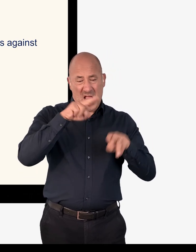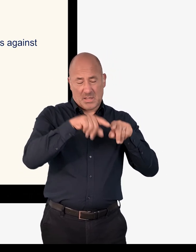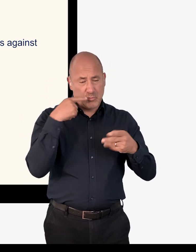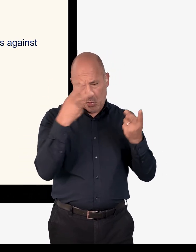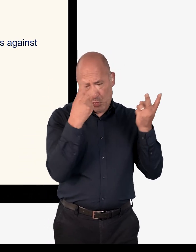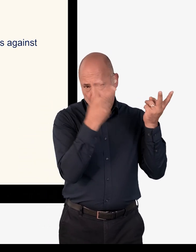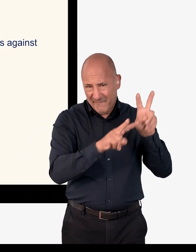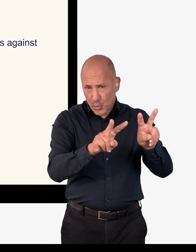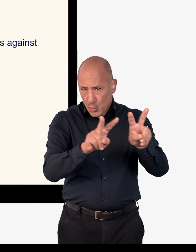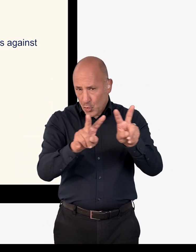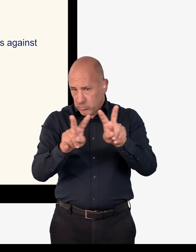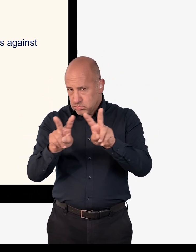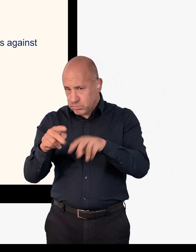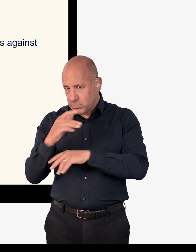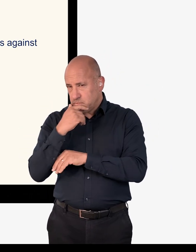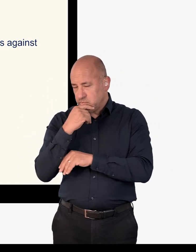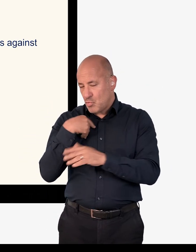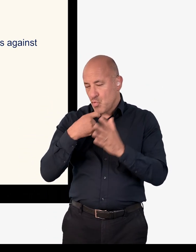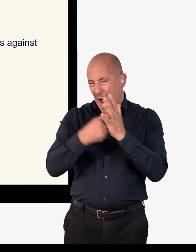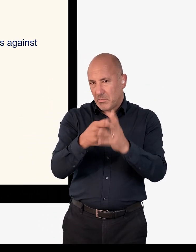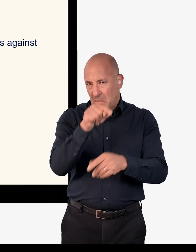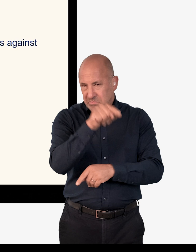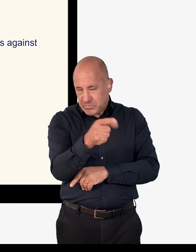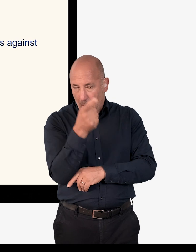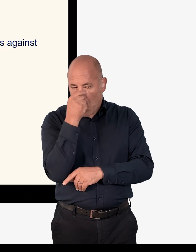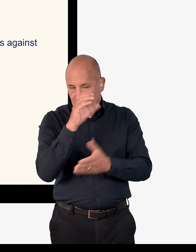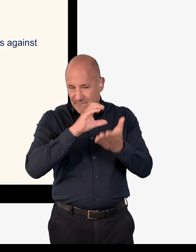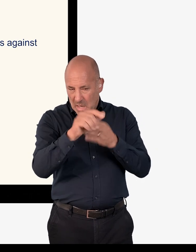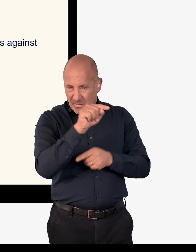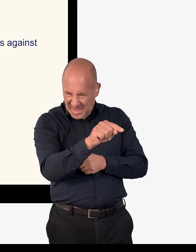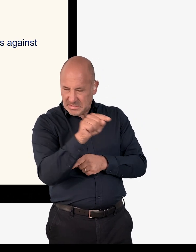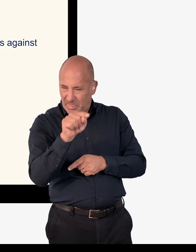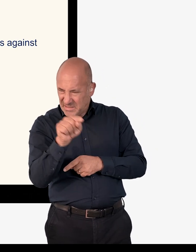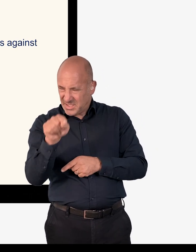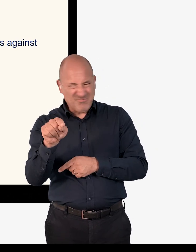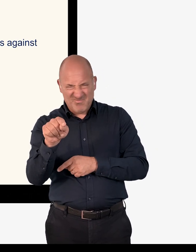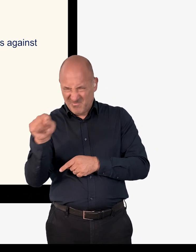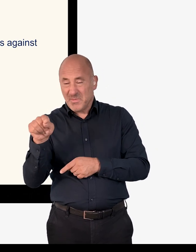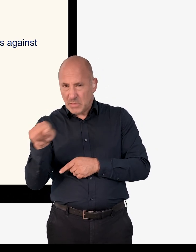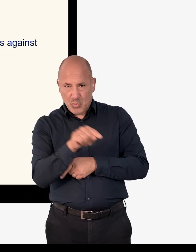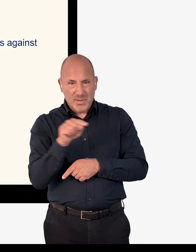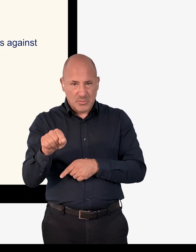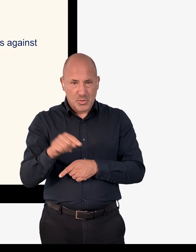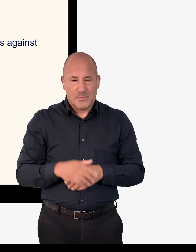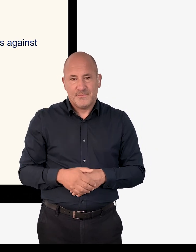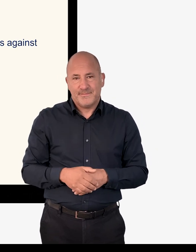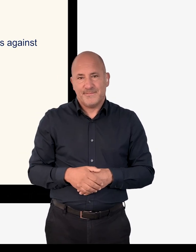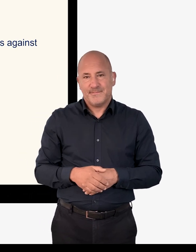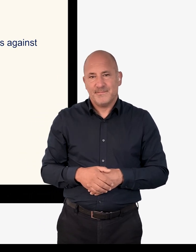library sector, will then review these assessments and make recommendations on which applications could be